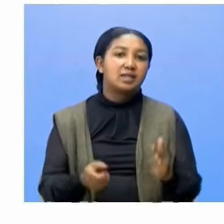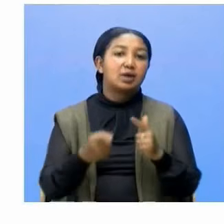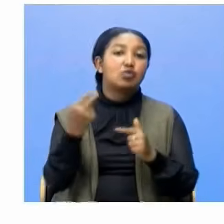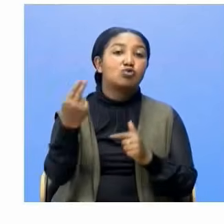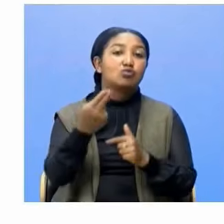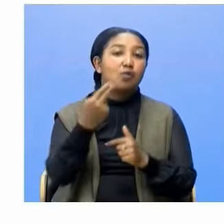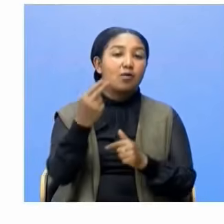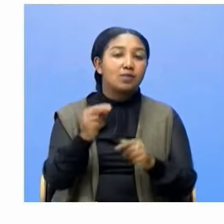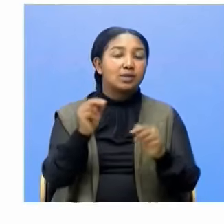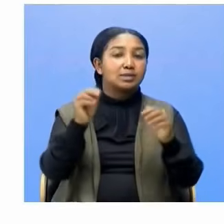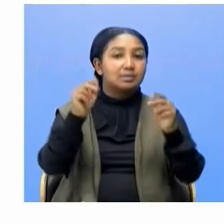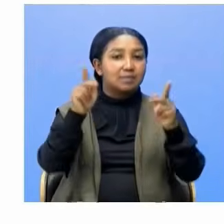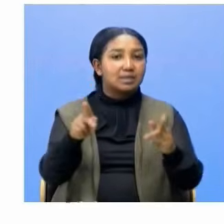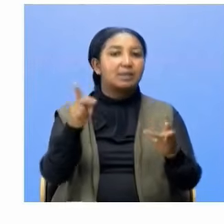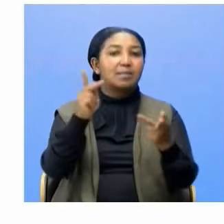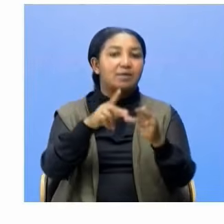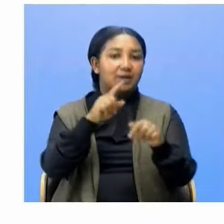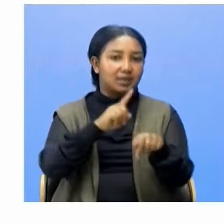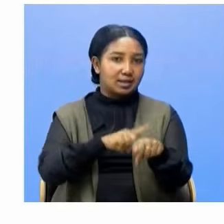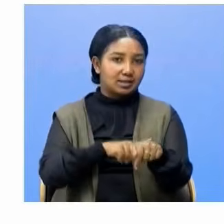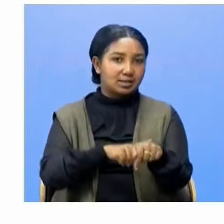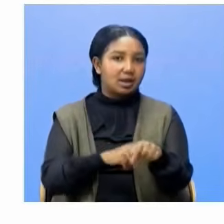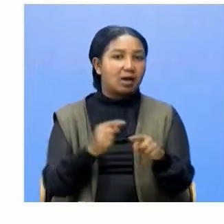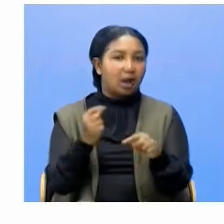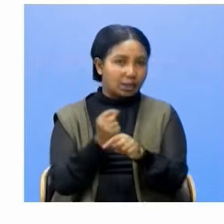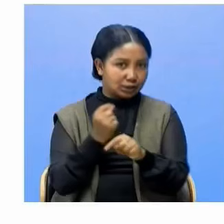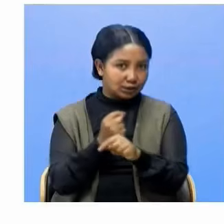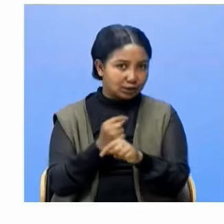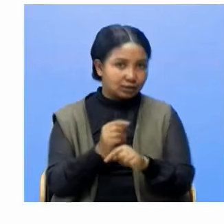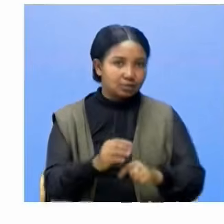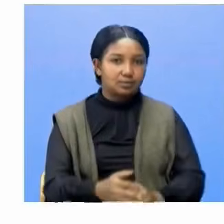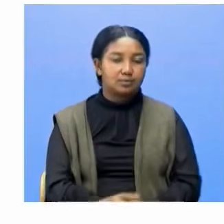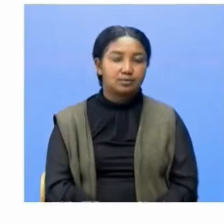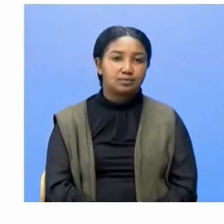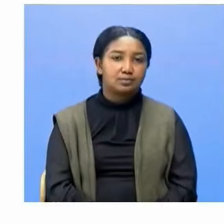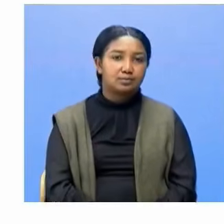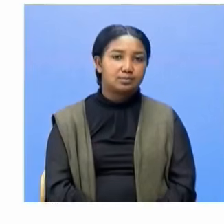is for an action.